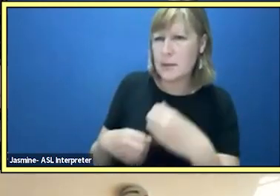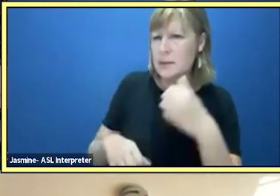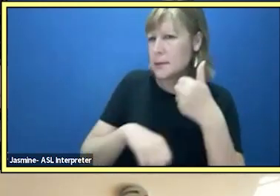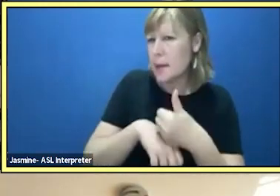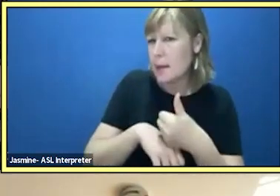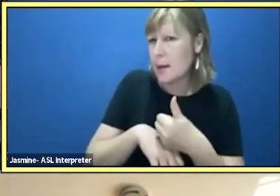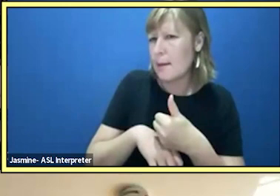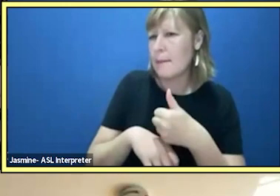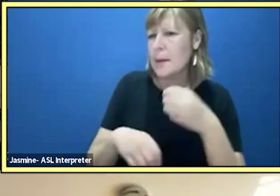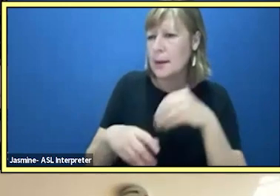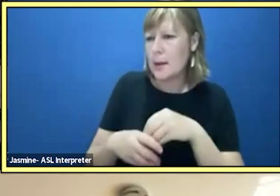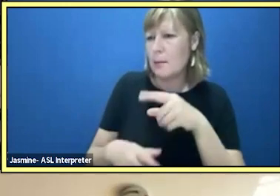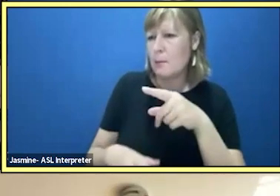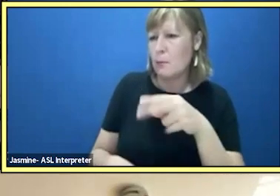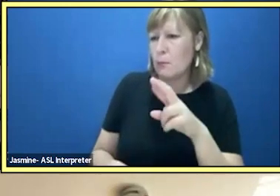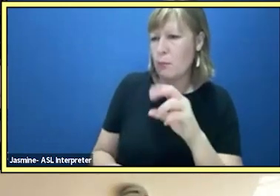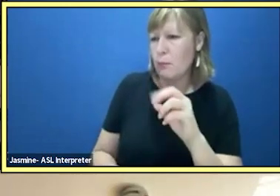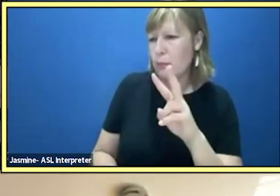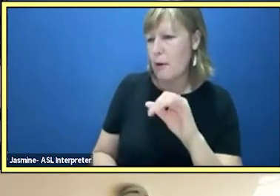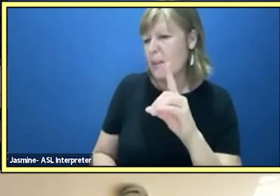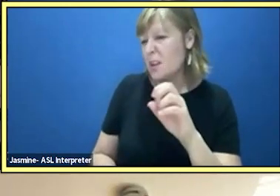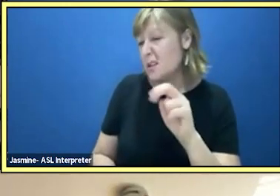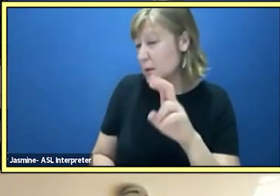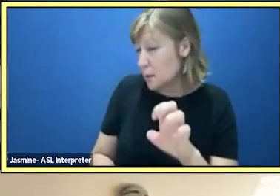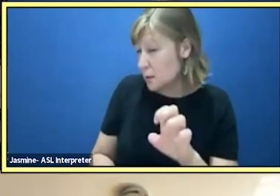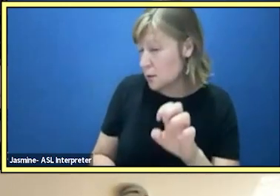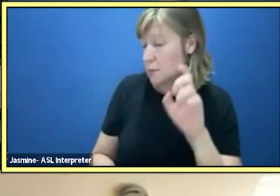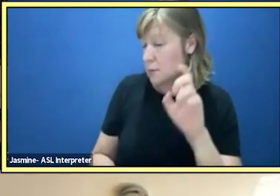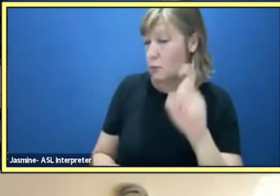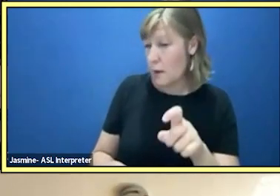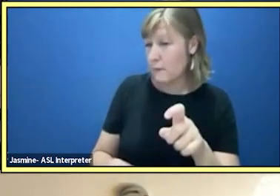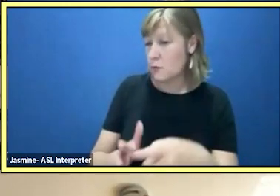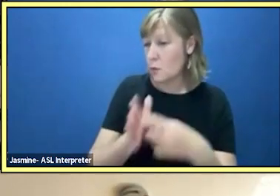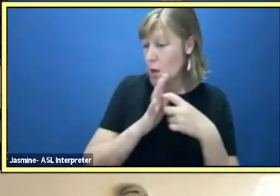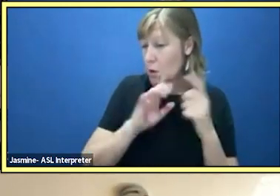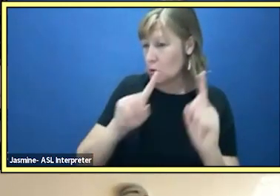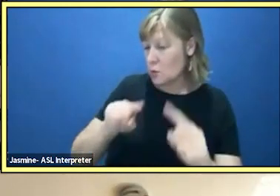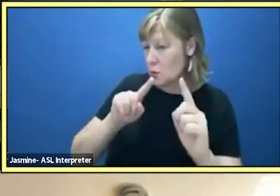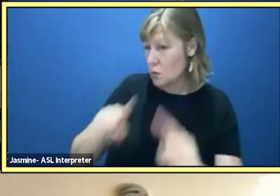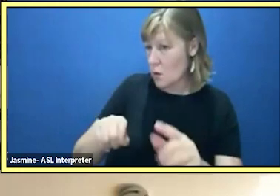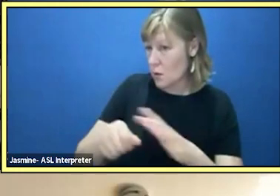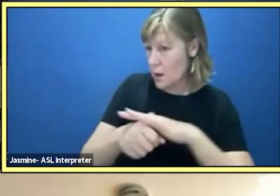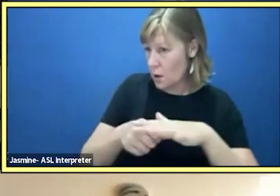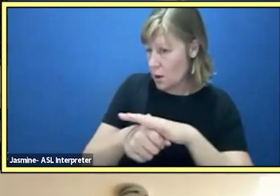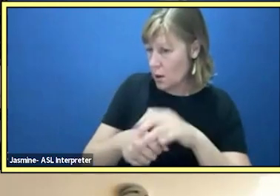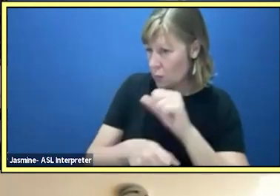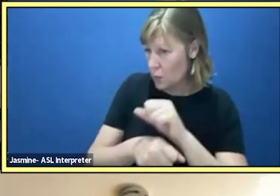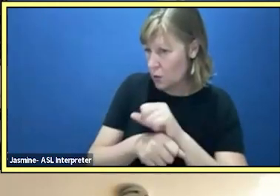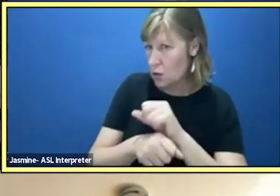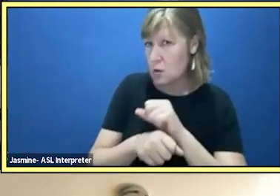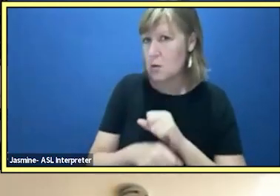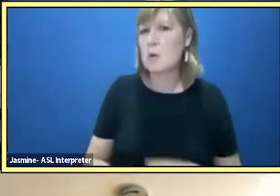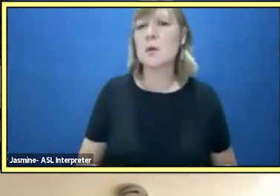have to work, and then spread out to the state? We're not sure yet. We are putting out a